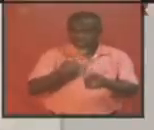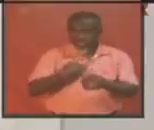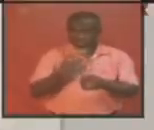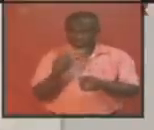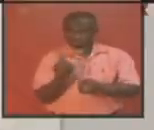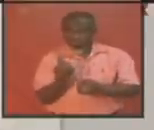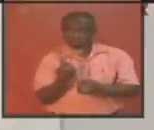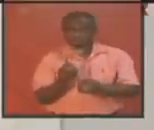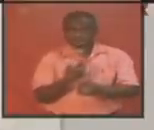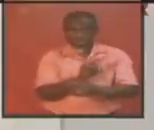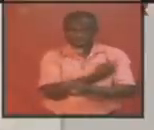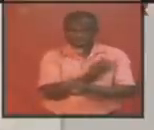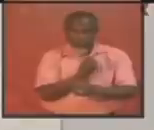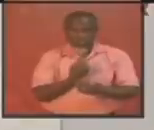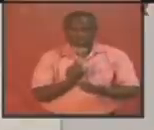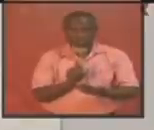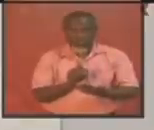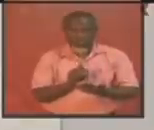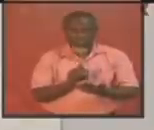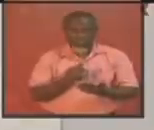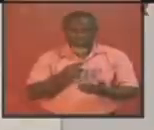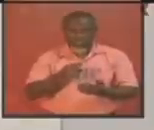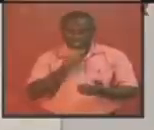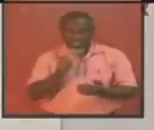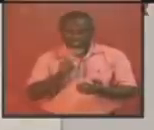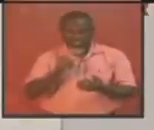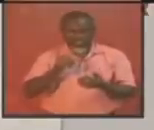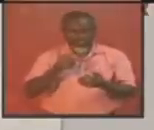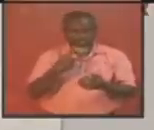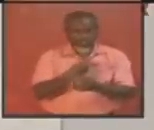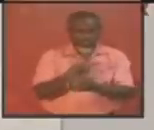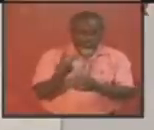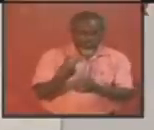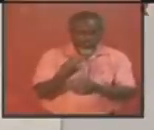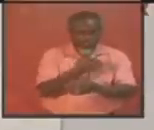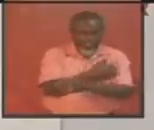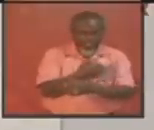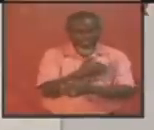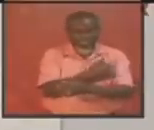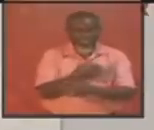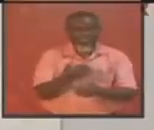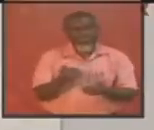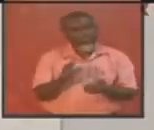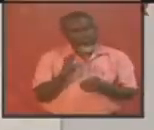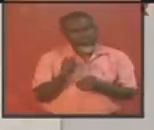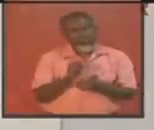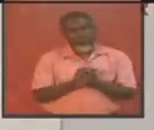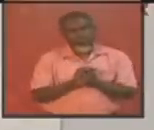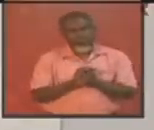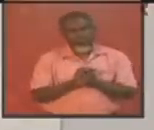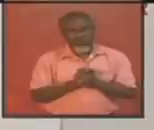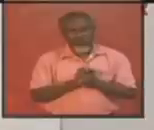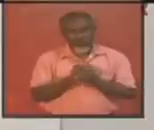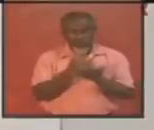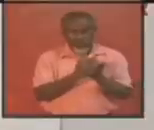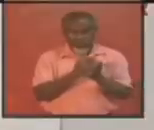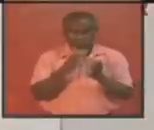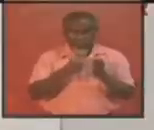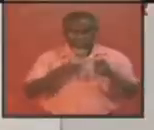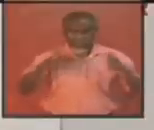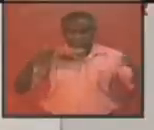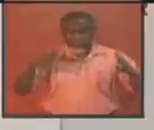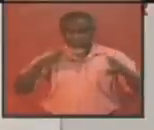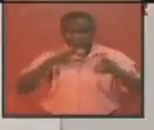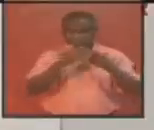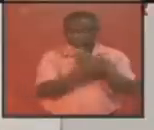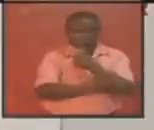terms of the future horizon for vaccine availability, after some of these bigger countries have